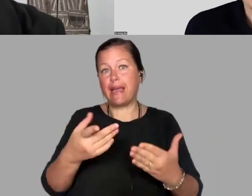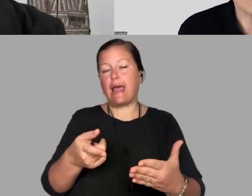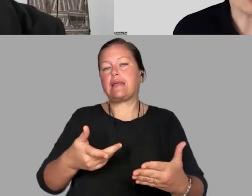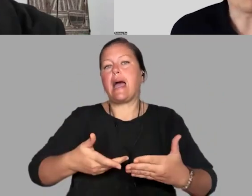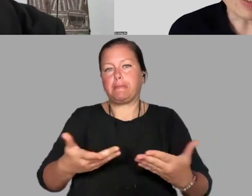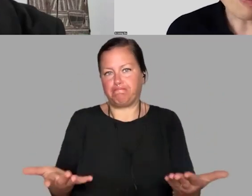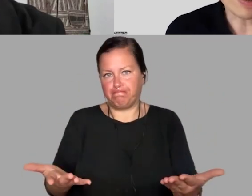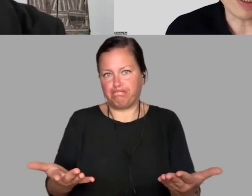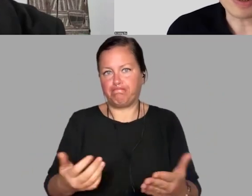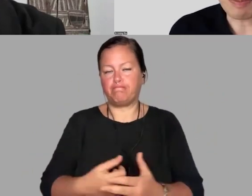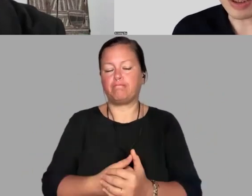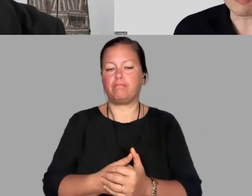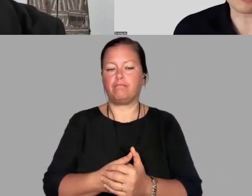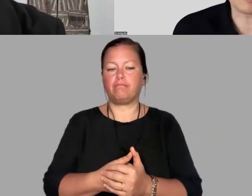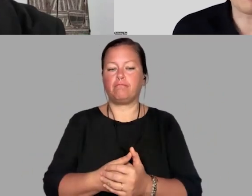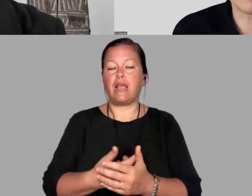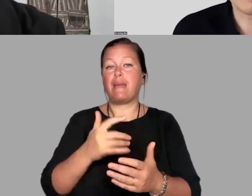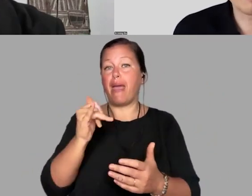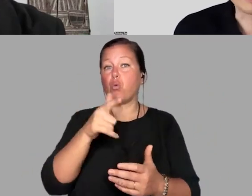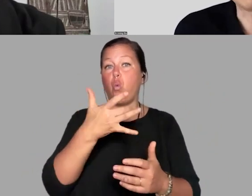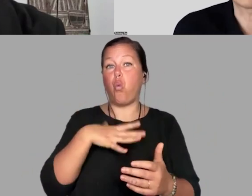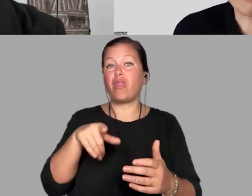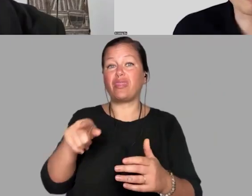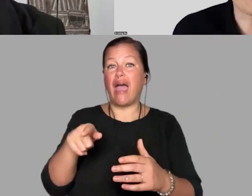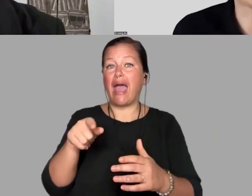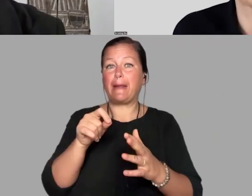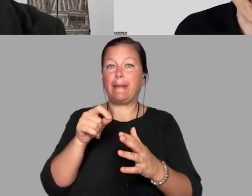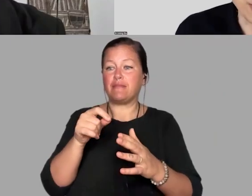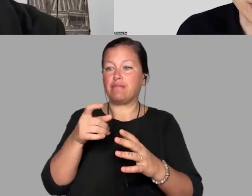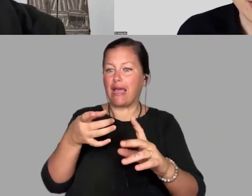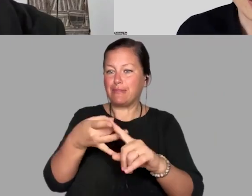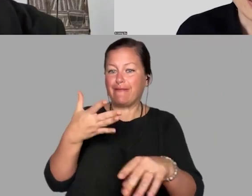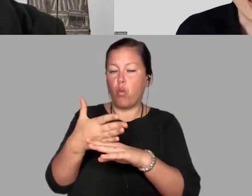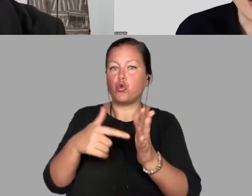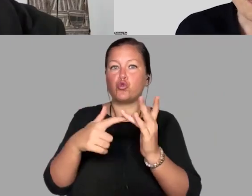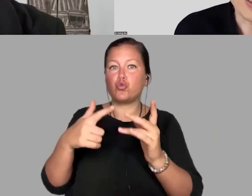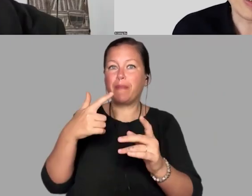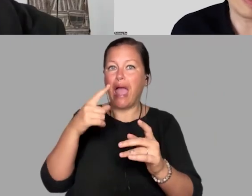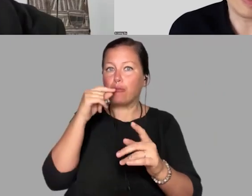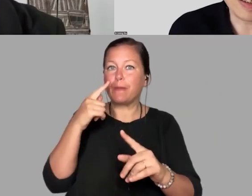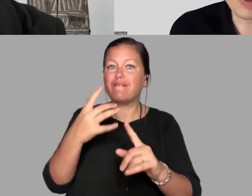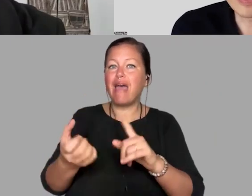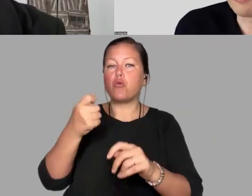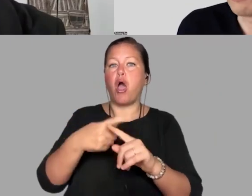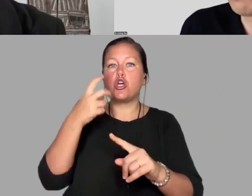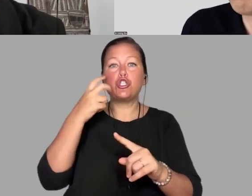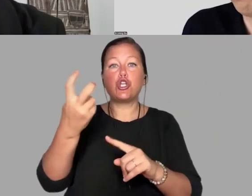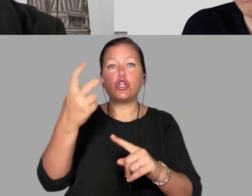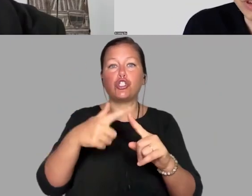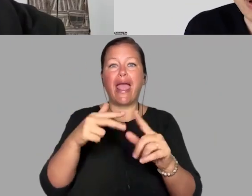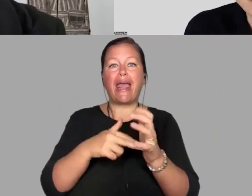Mm, And then mm, you may want the piece of work to be discoverable by a search engine. mm. And it's a